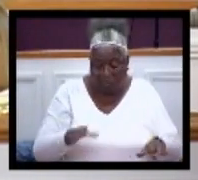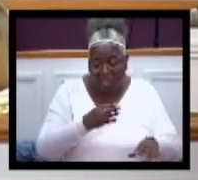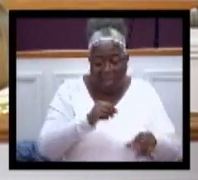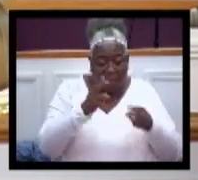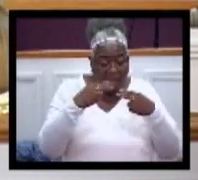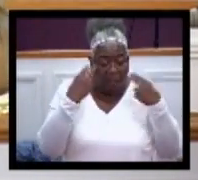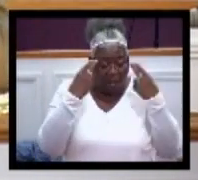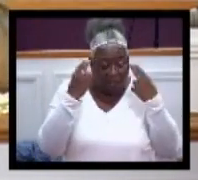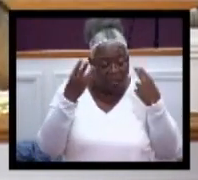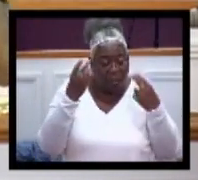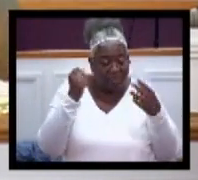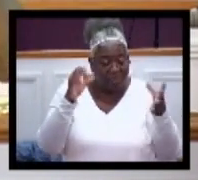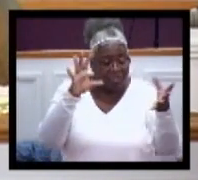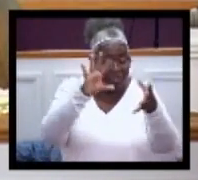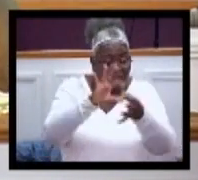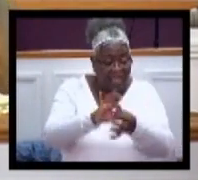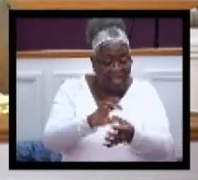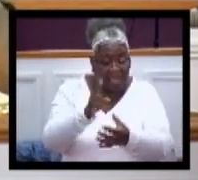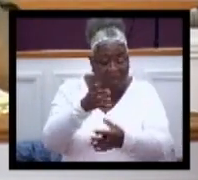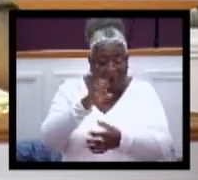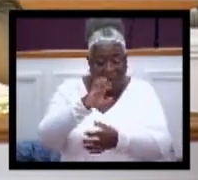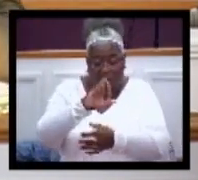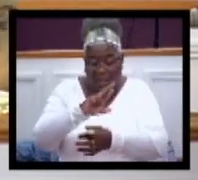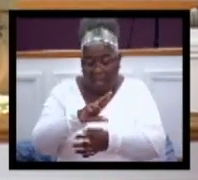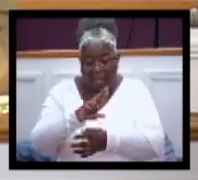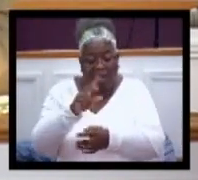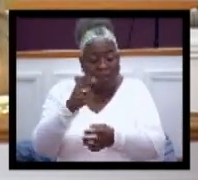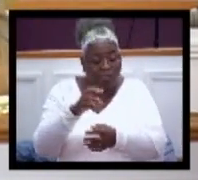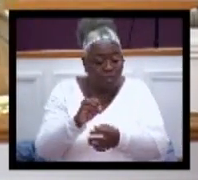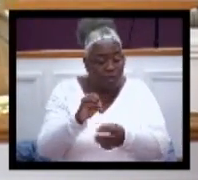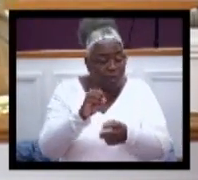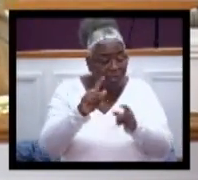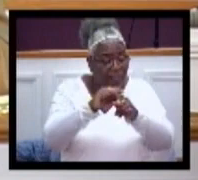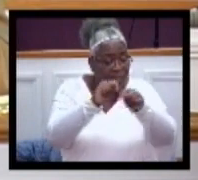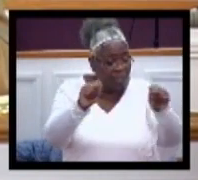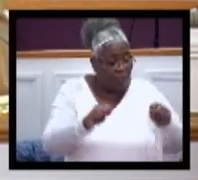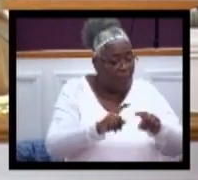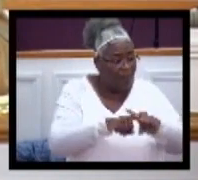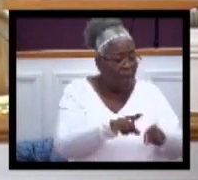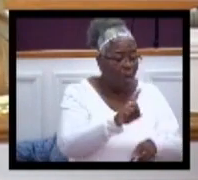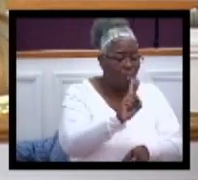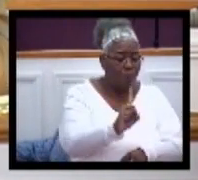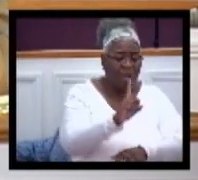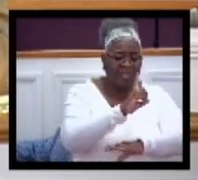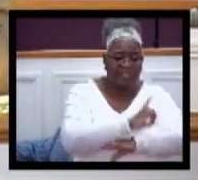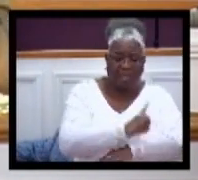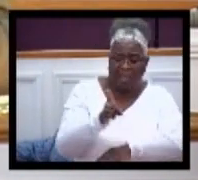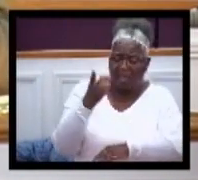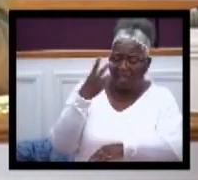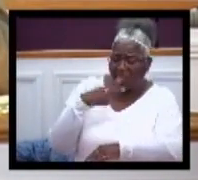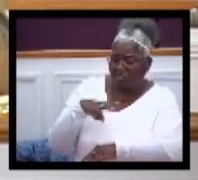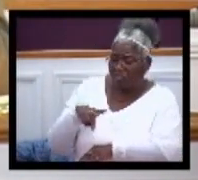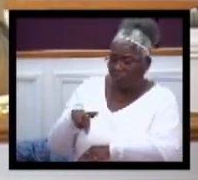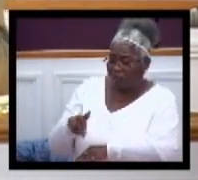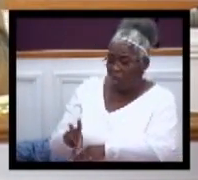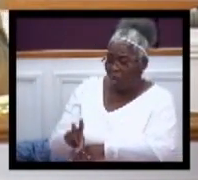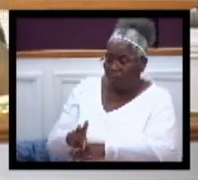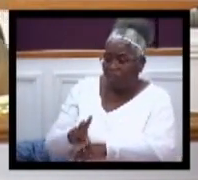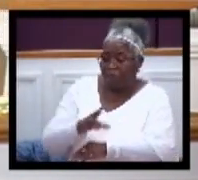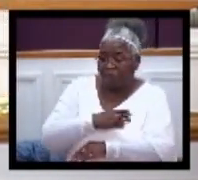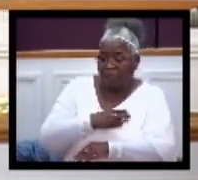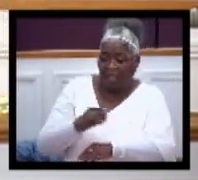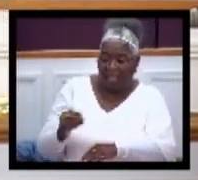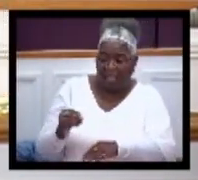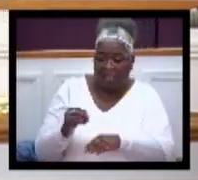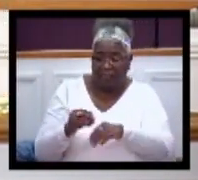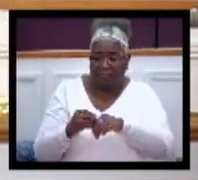an heir to the throne. But one day he saw an Egyptian and